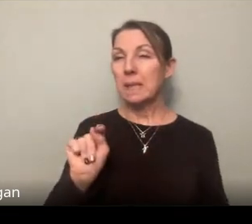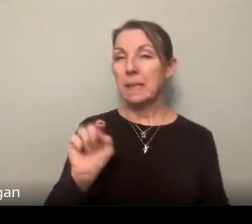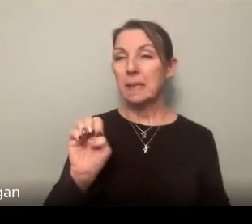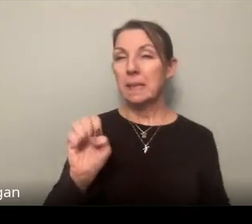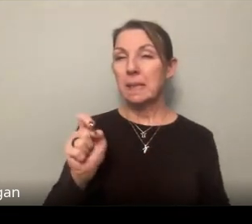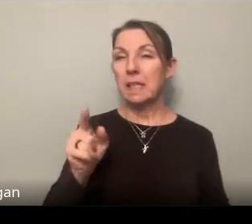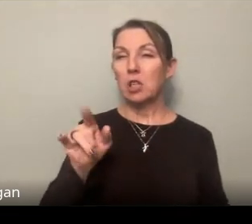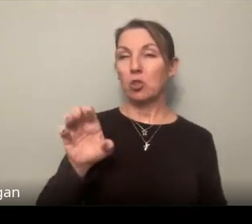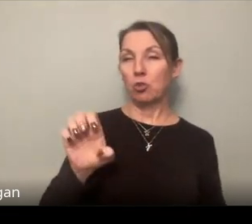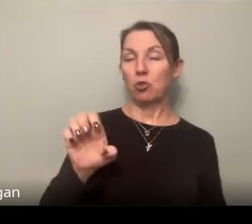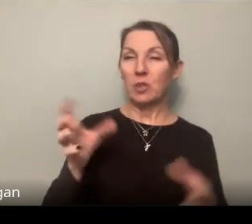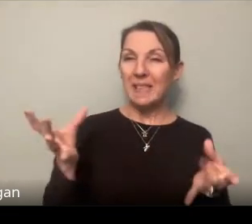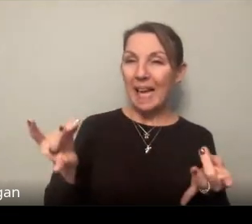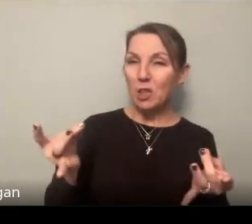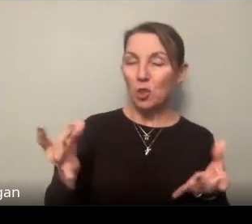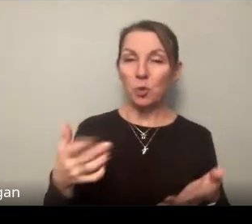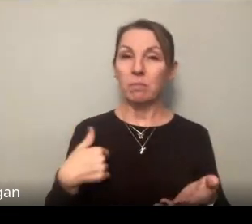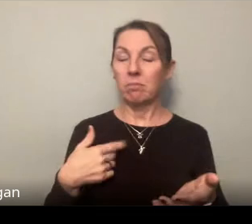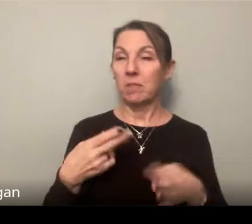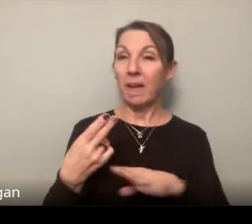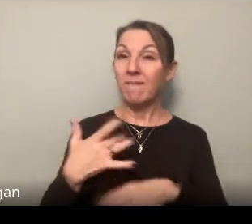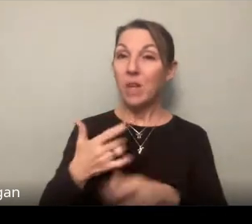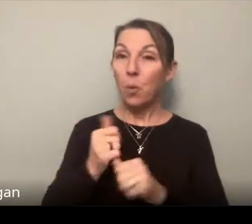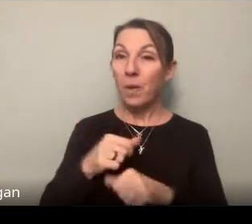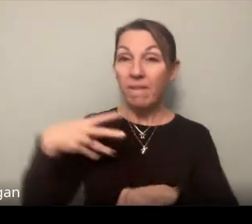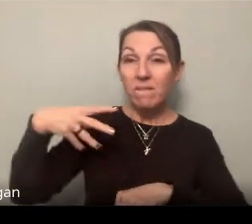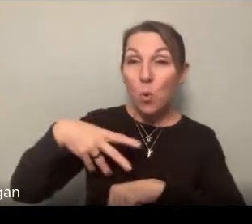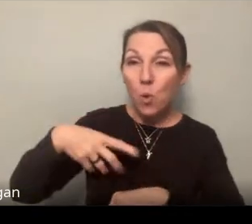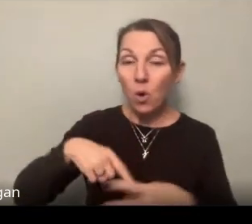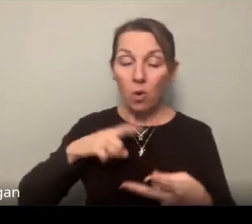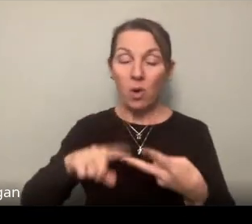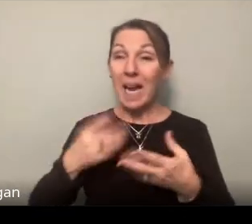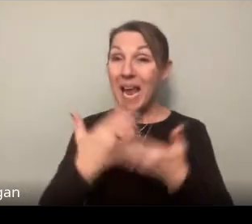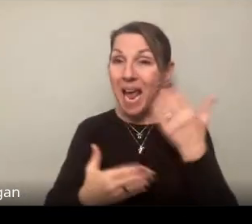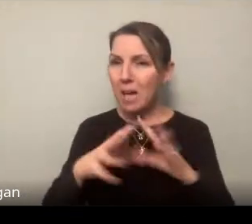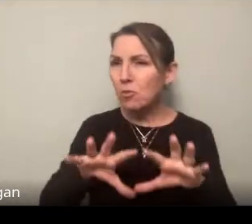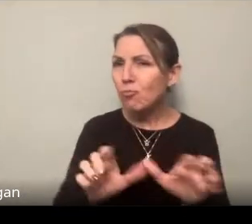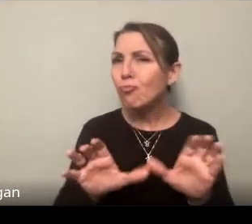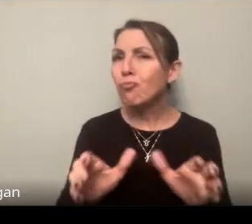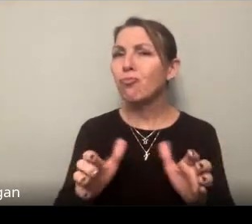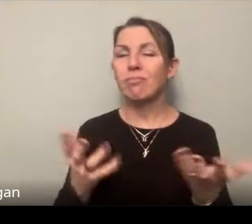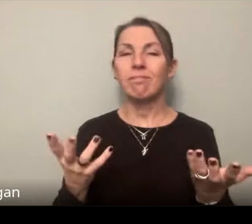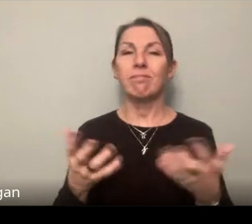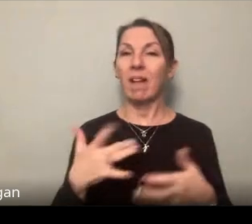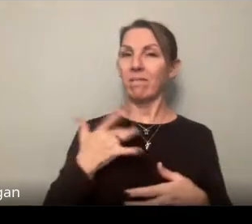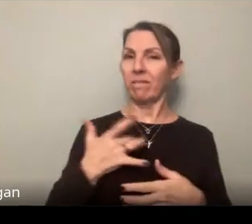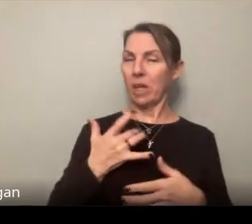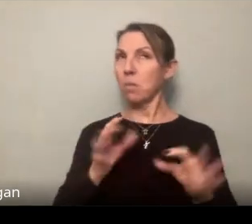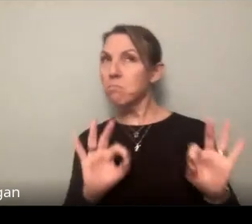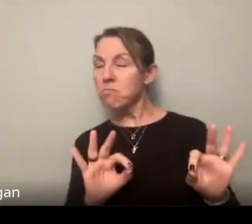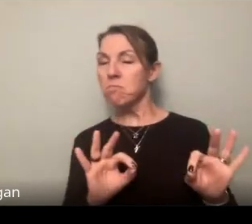too. You know what I mean? Like with the fork or depending on what I'm making with my hand or you know what I mean? Just like feeling that, okay, is this